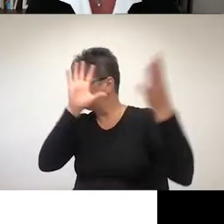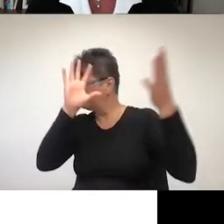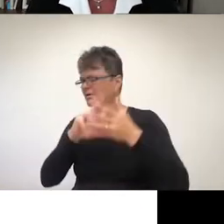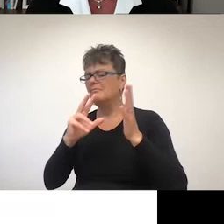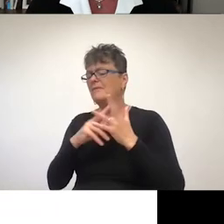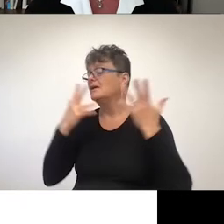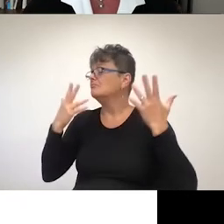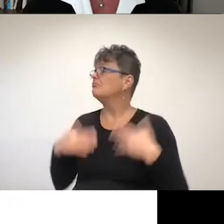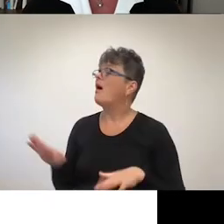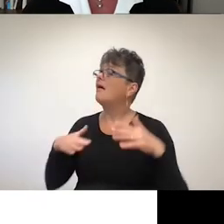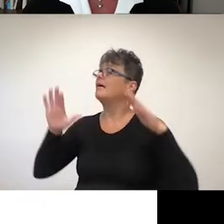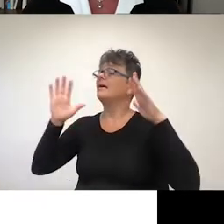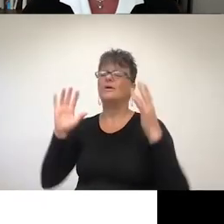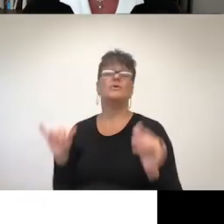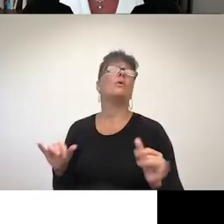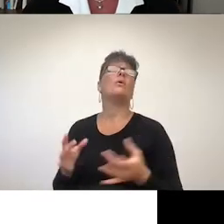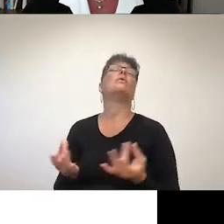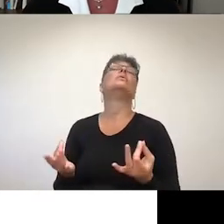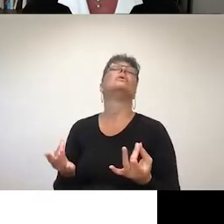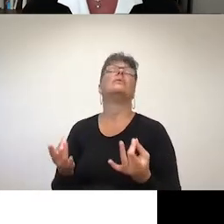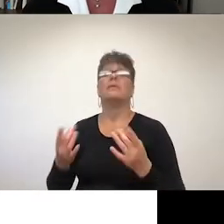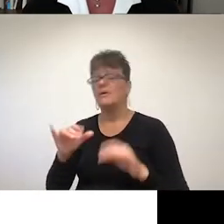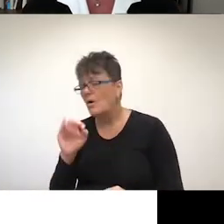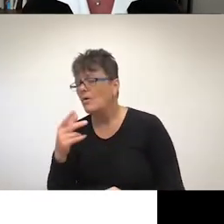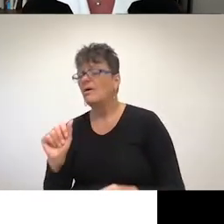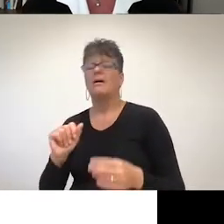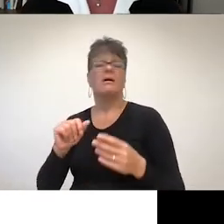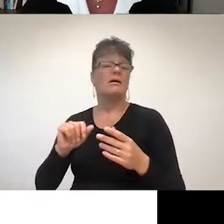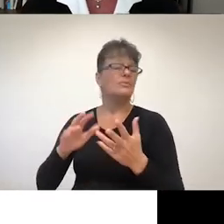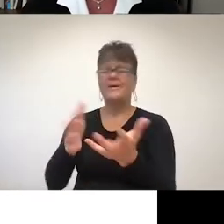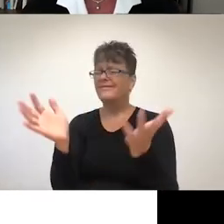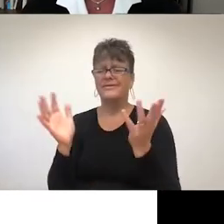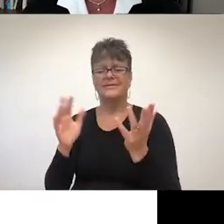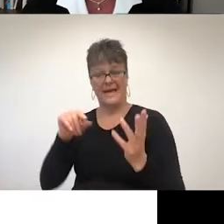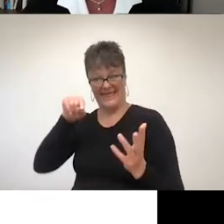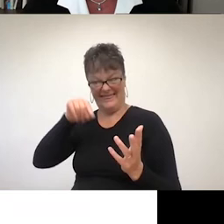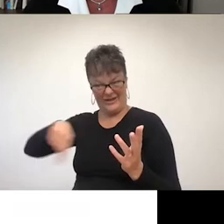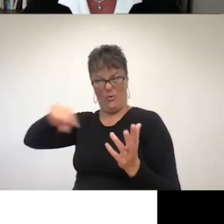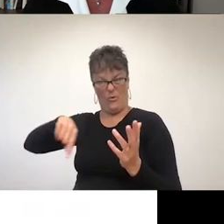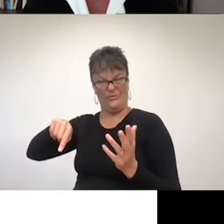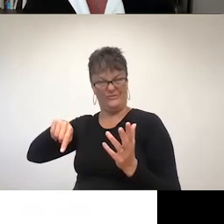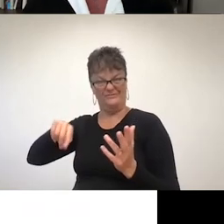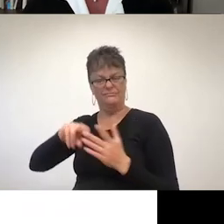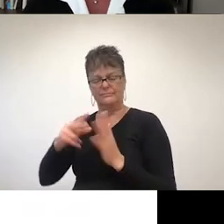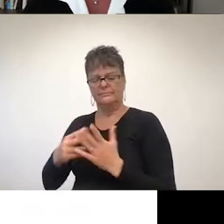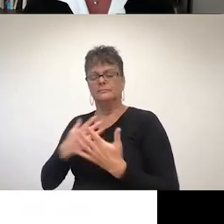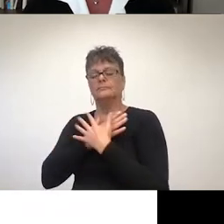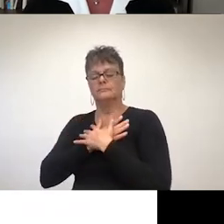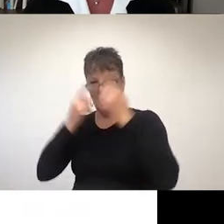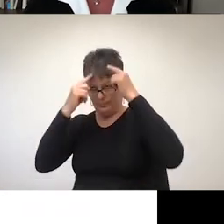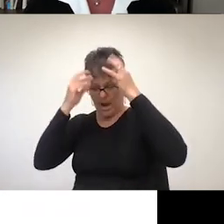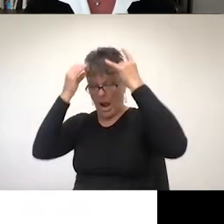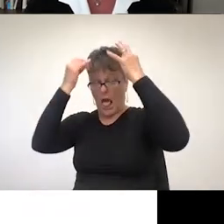exercise, meditation. All of these things are ways to cause us to be more productive when it is time